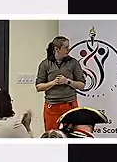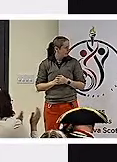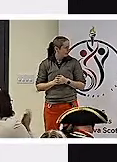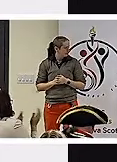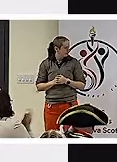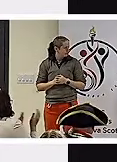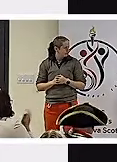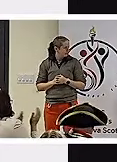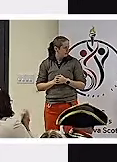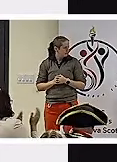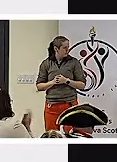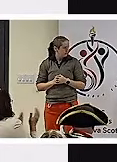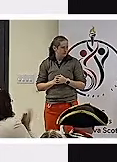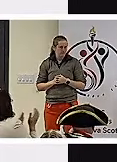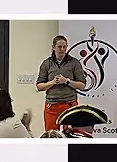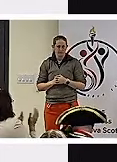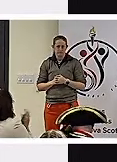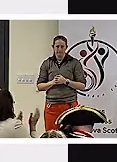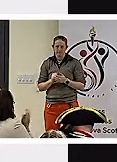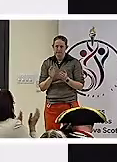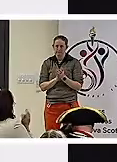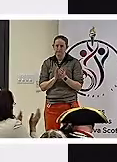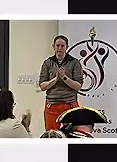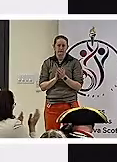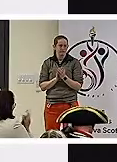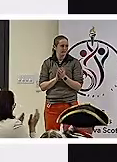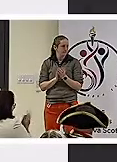All right. And that's us.